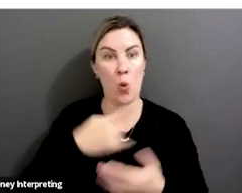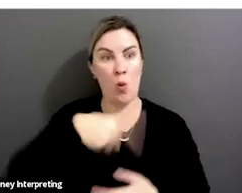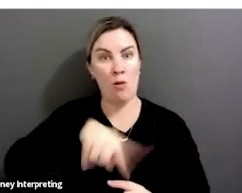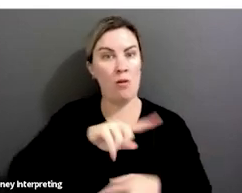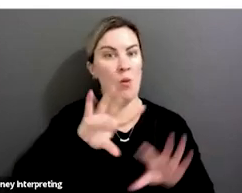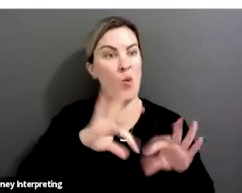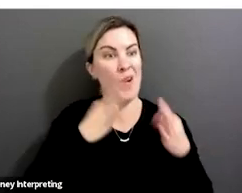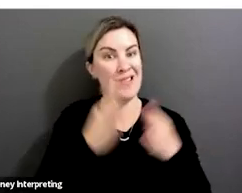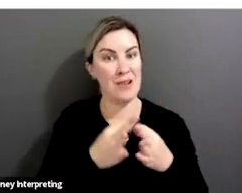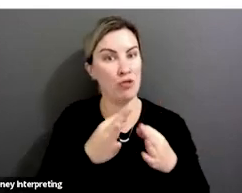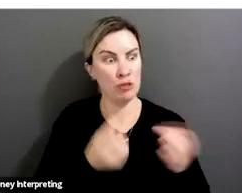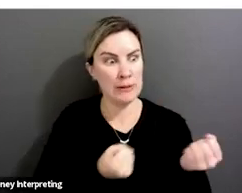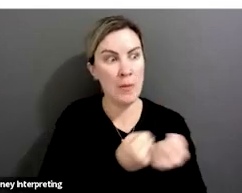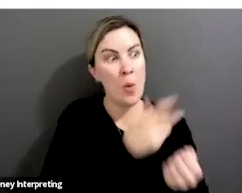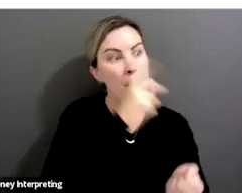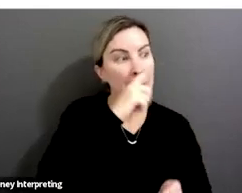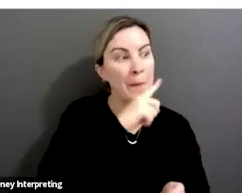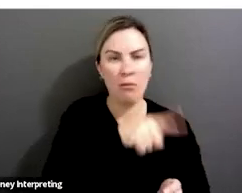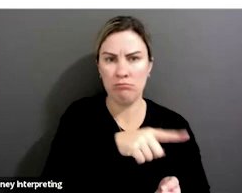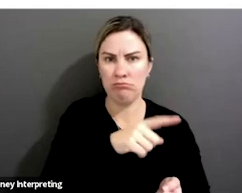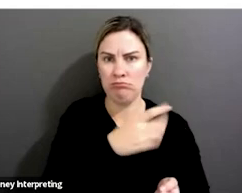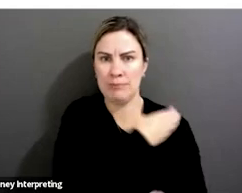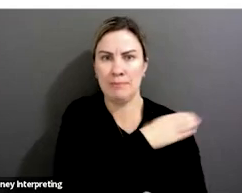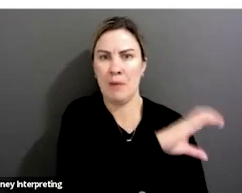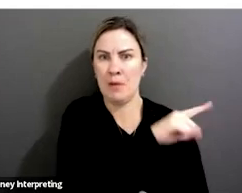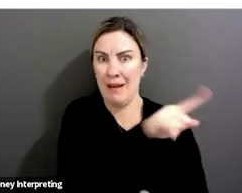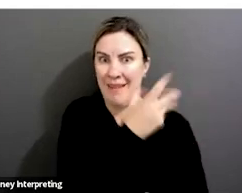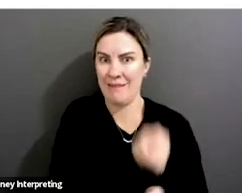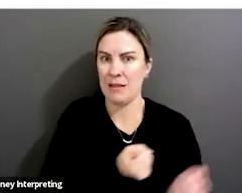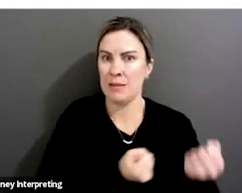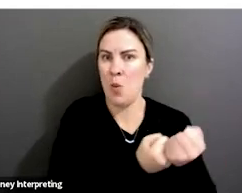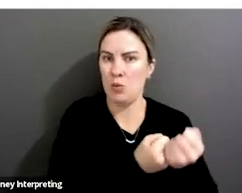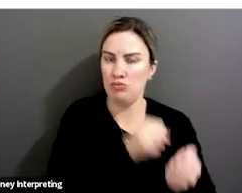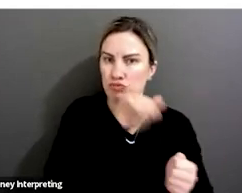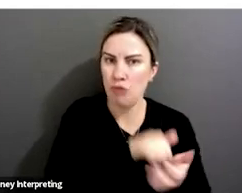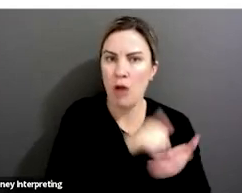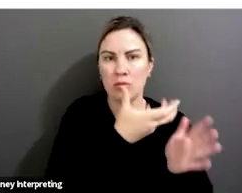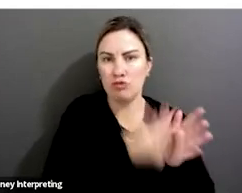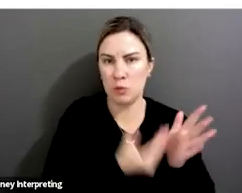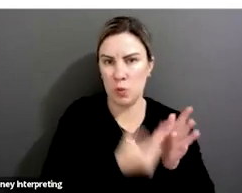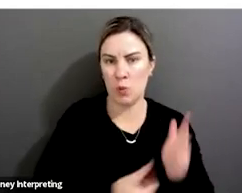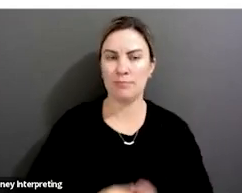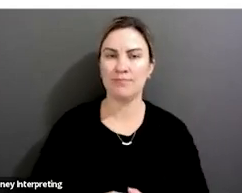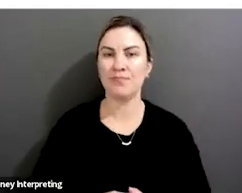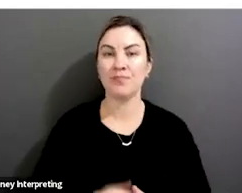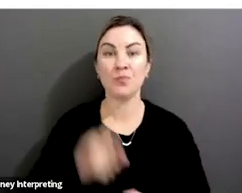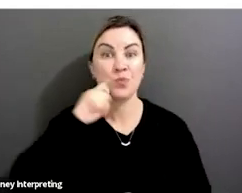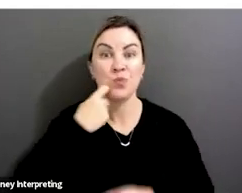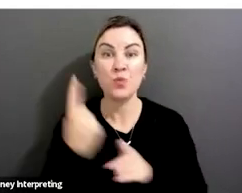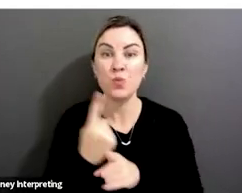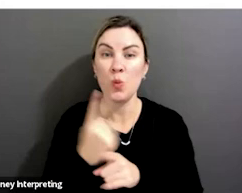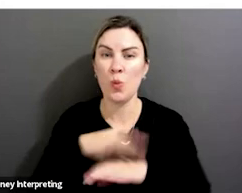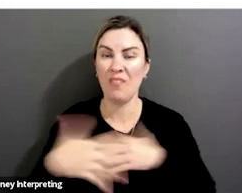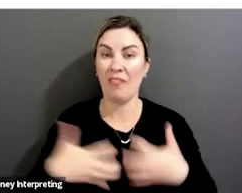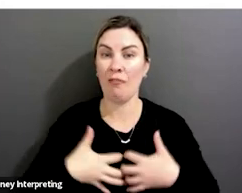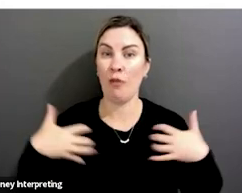support. Next, the research team will begin pulling the puzzle pieces together to develop a framework that will guide best